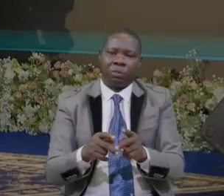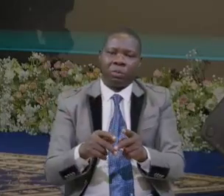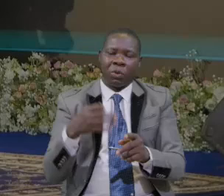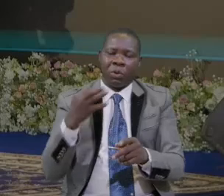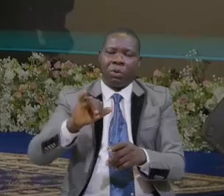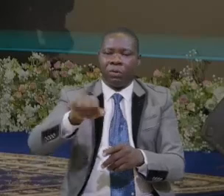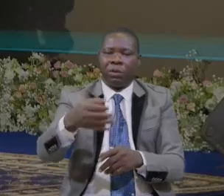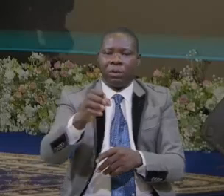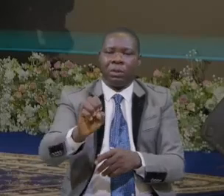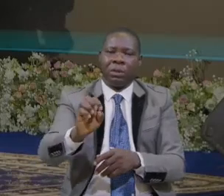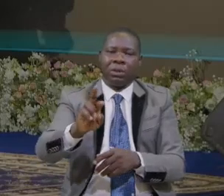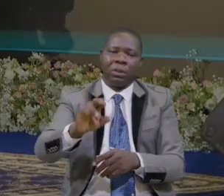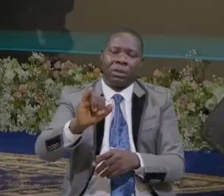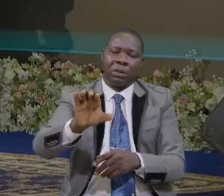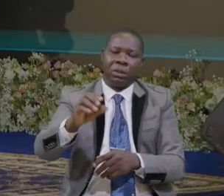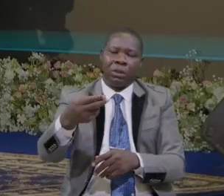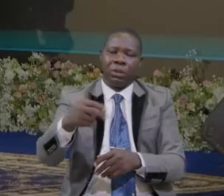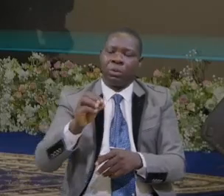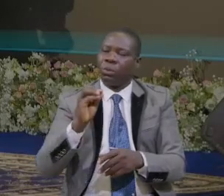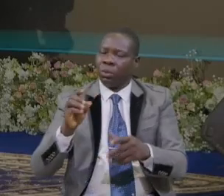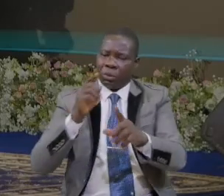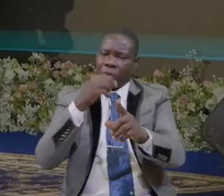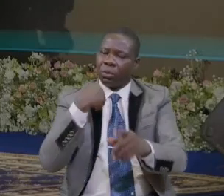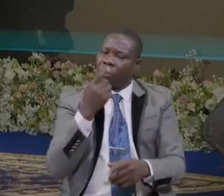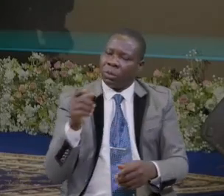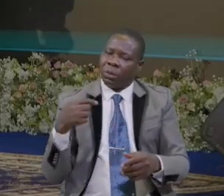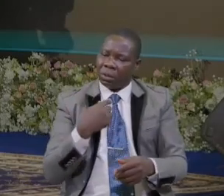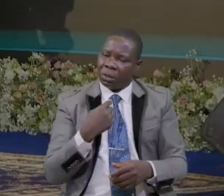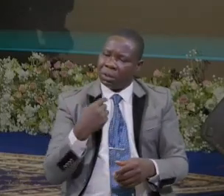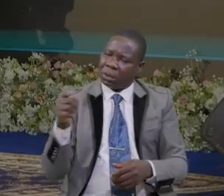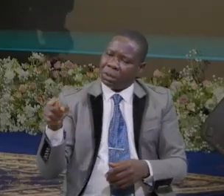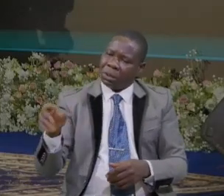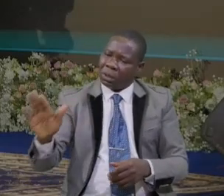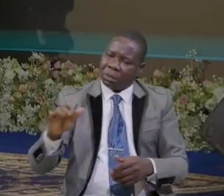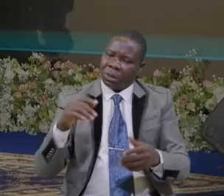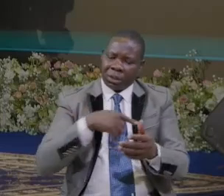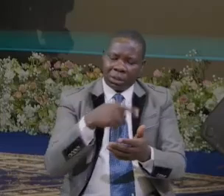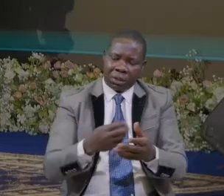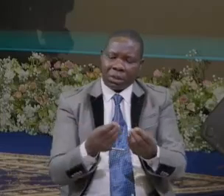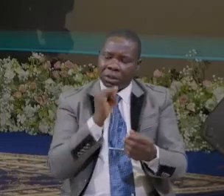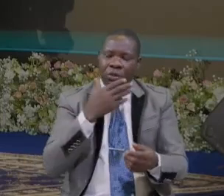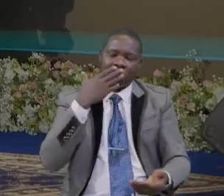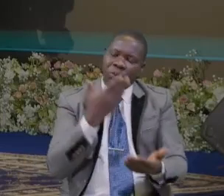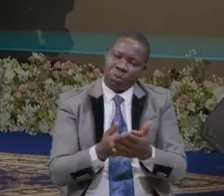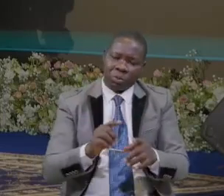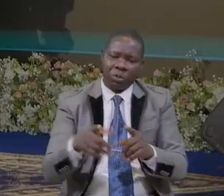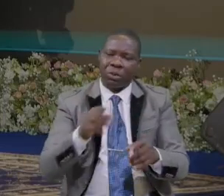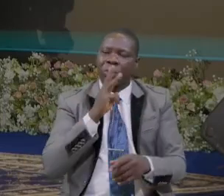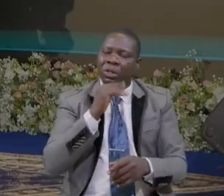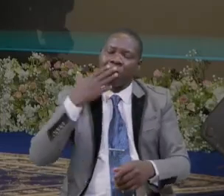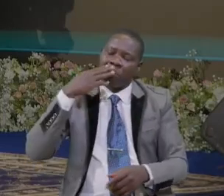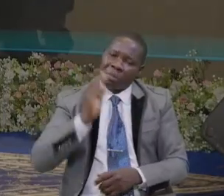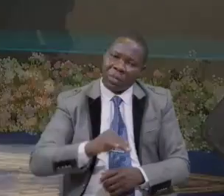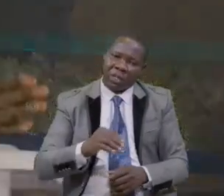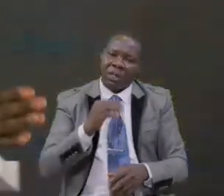they said, this land is pleasant, but the water is not. When they drank the water, it made them